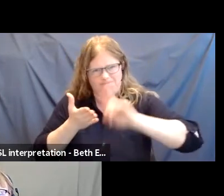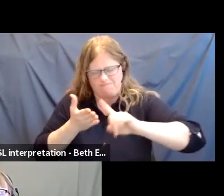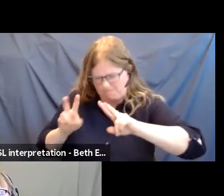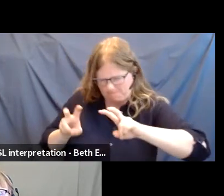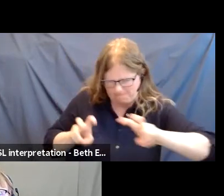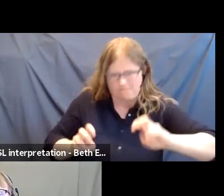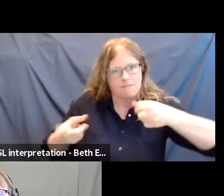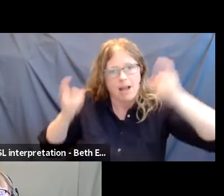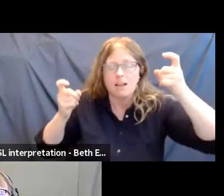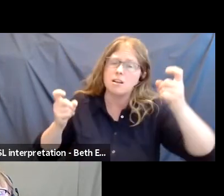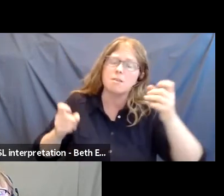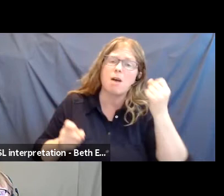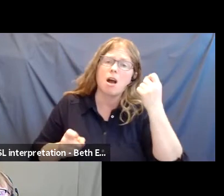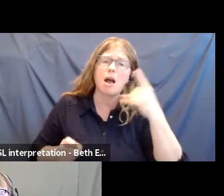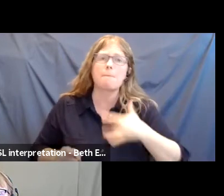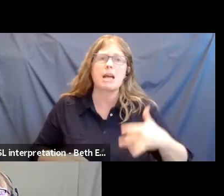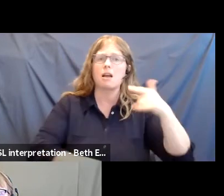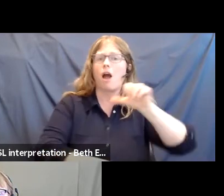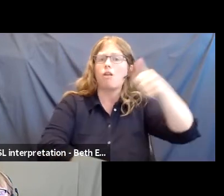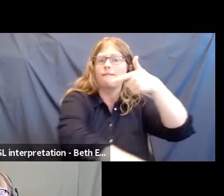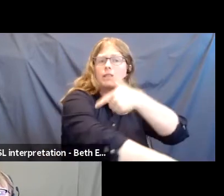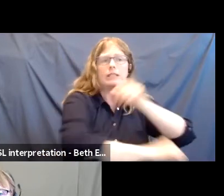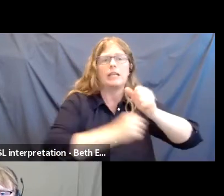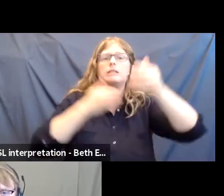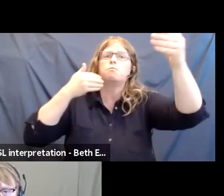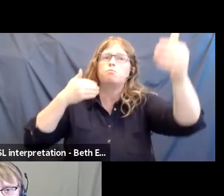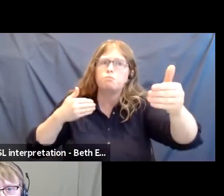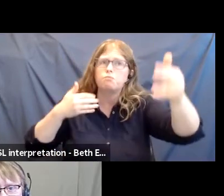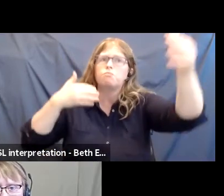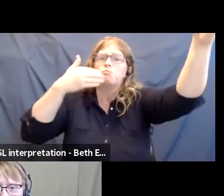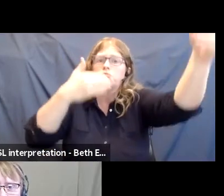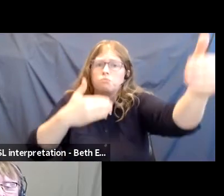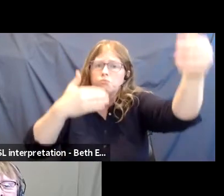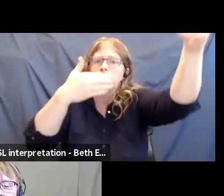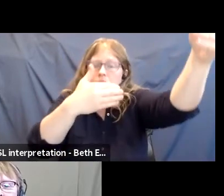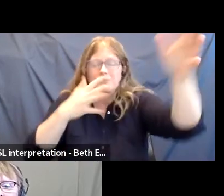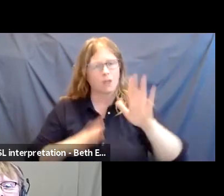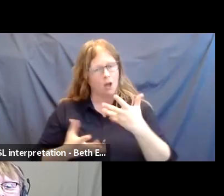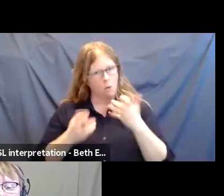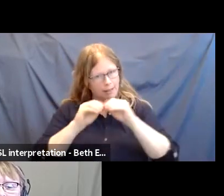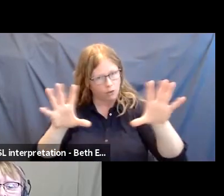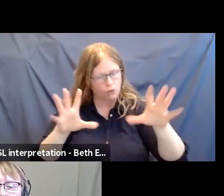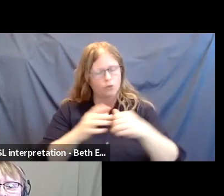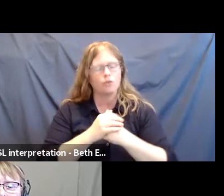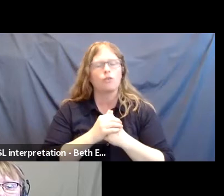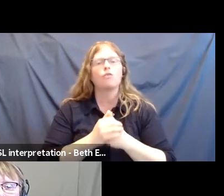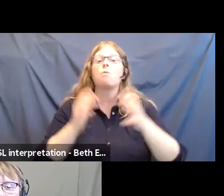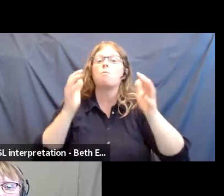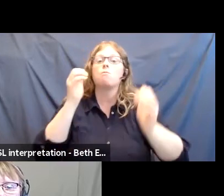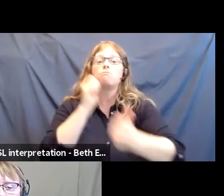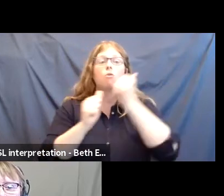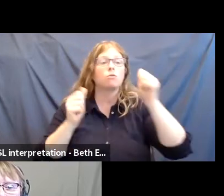far. So like let me be clear, for the vast majority of